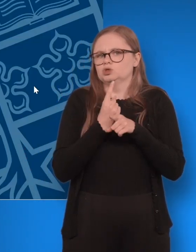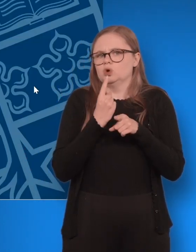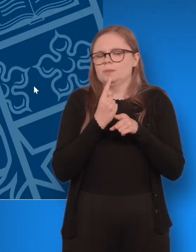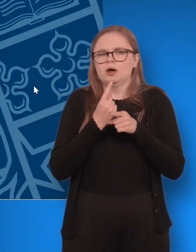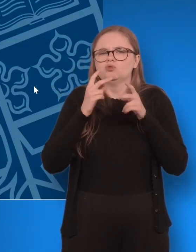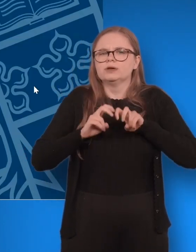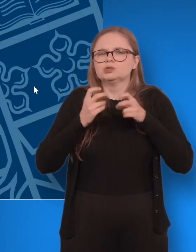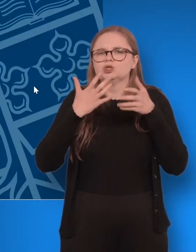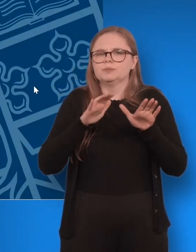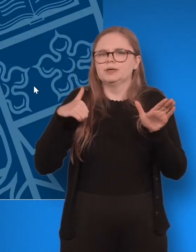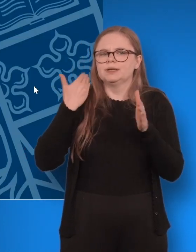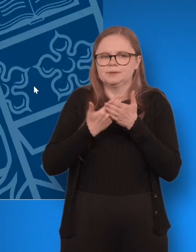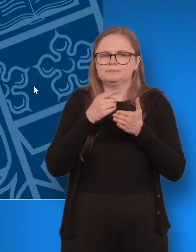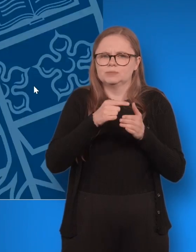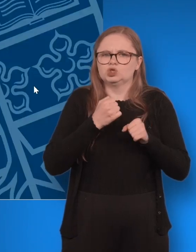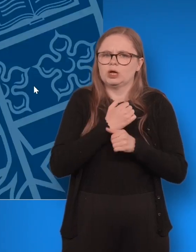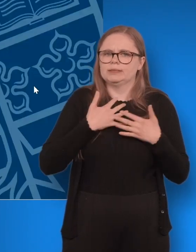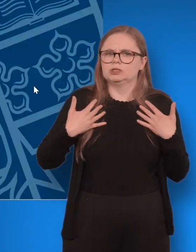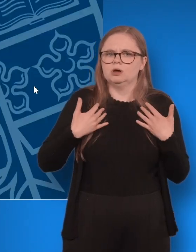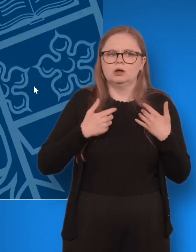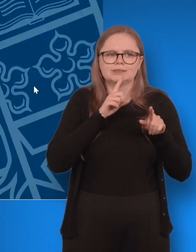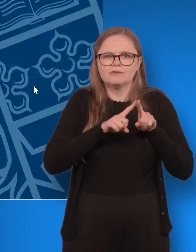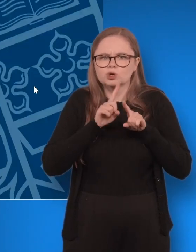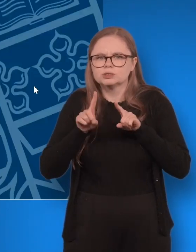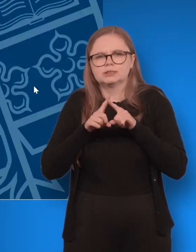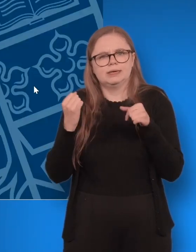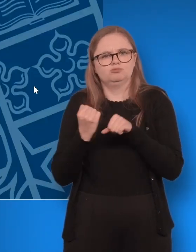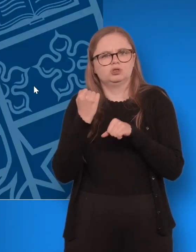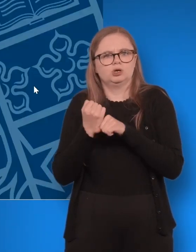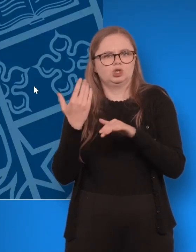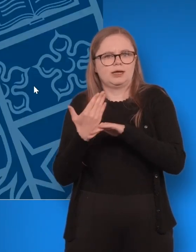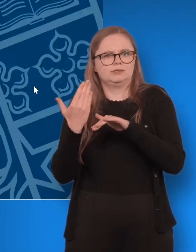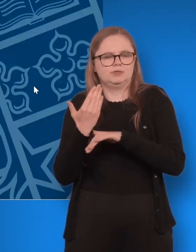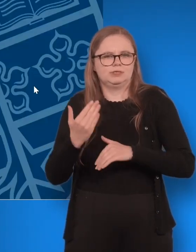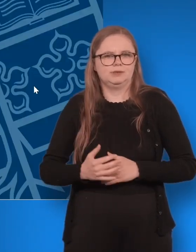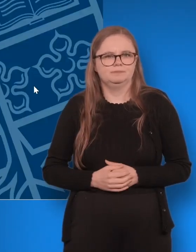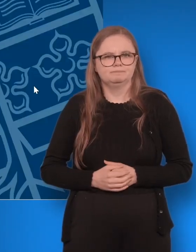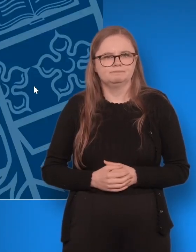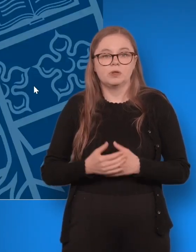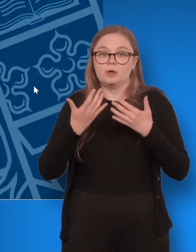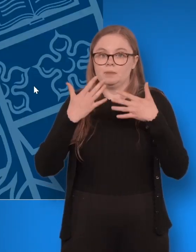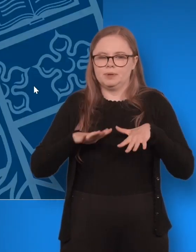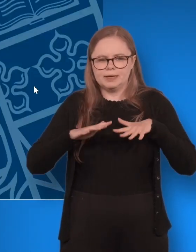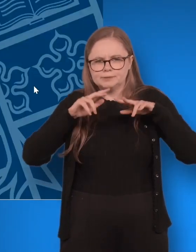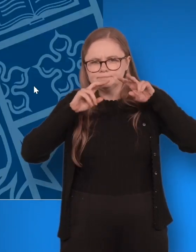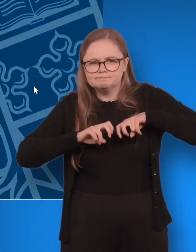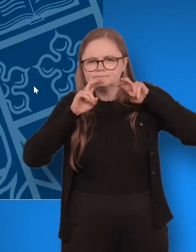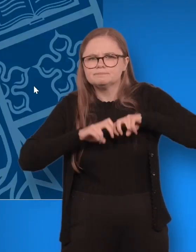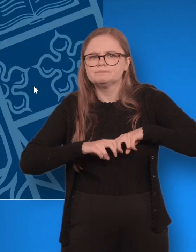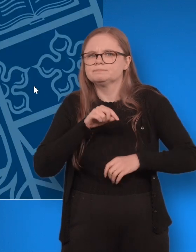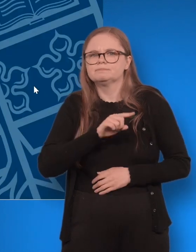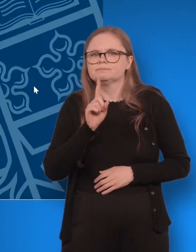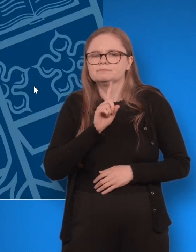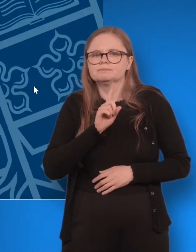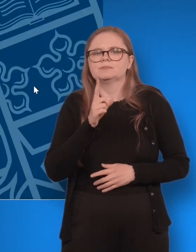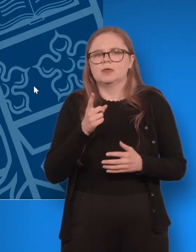that we've done on gender diversity and production activity, where we analysed the